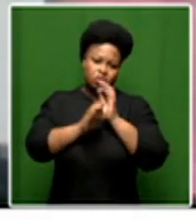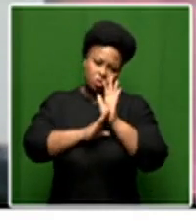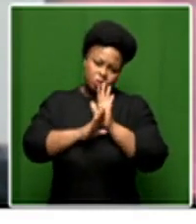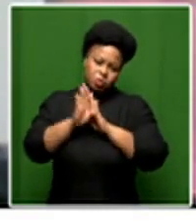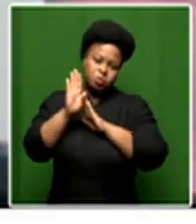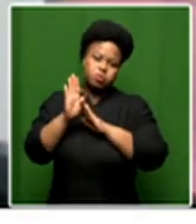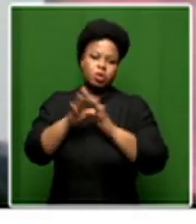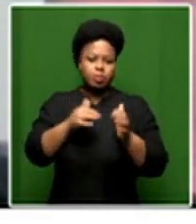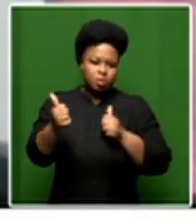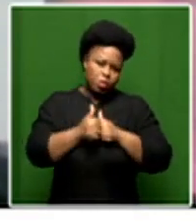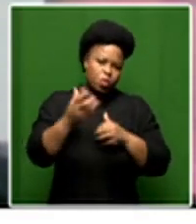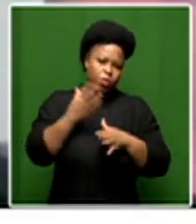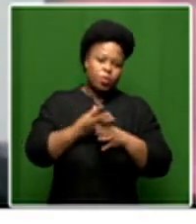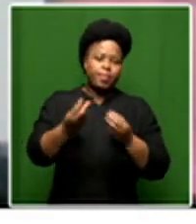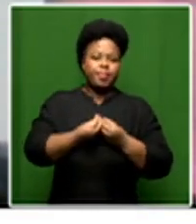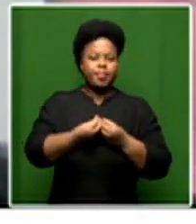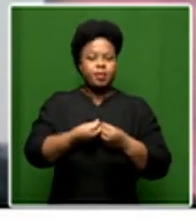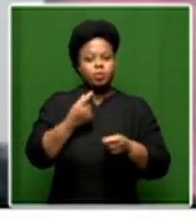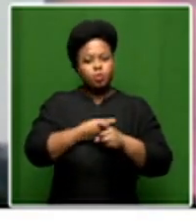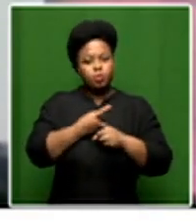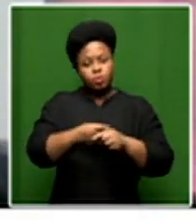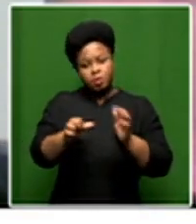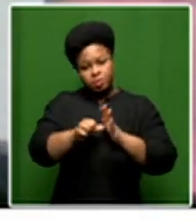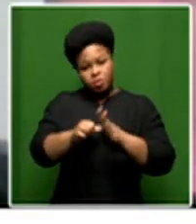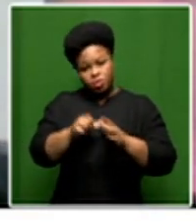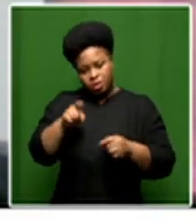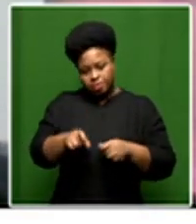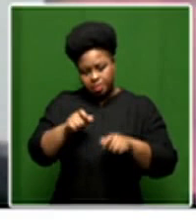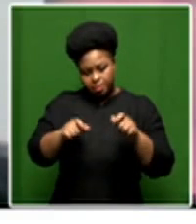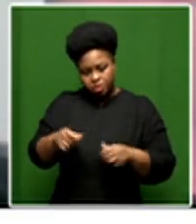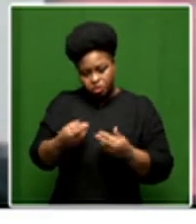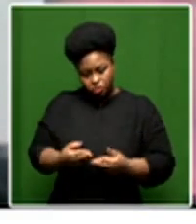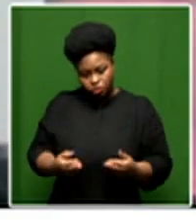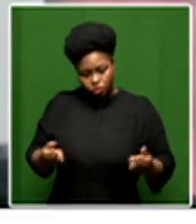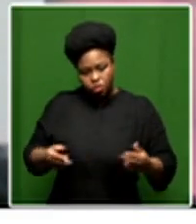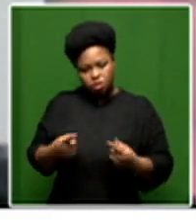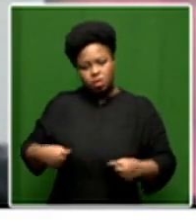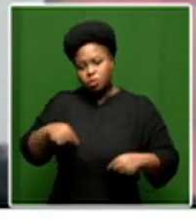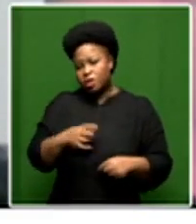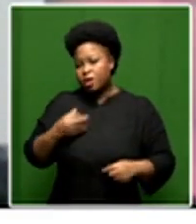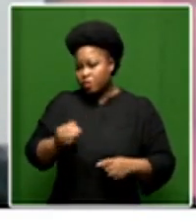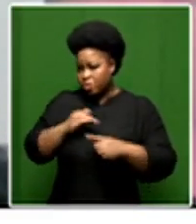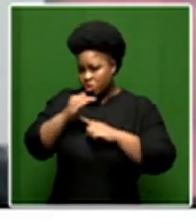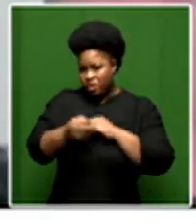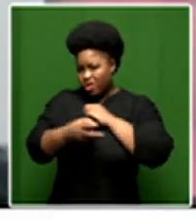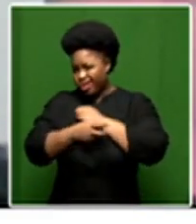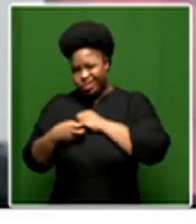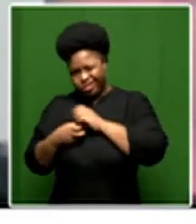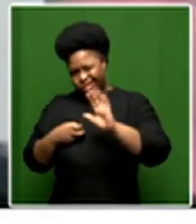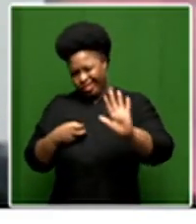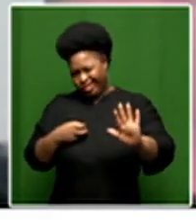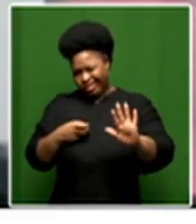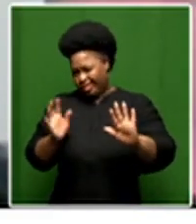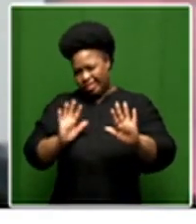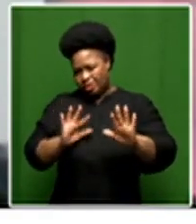we're together, as long as we protect the resources that we have. We don't allow looting and other forms